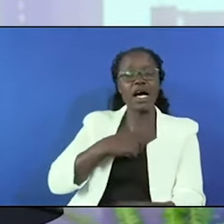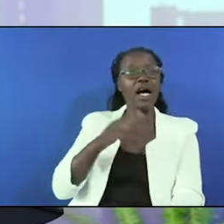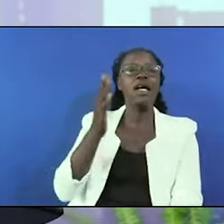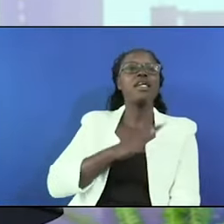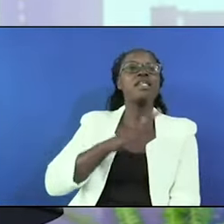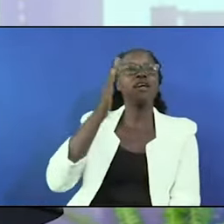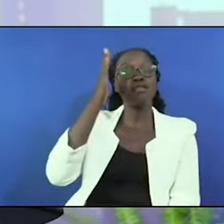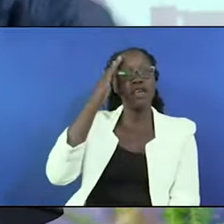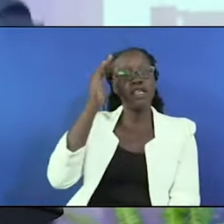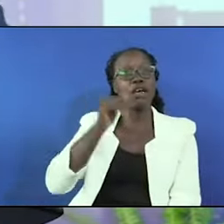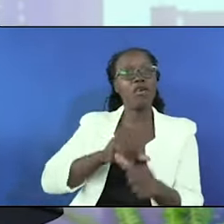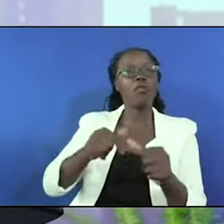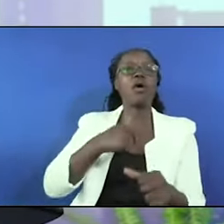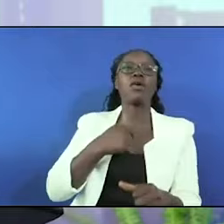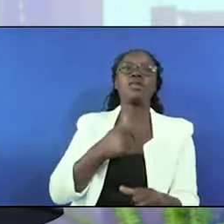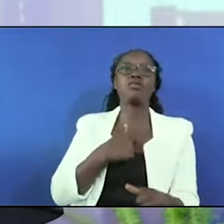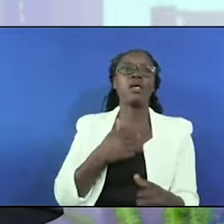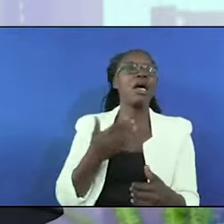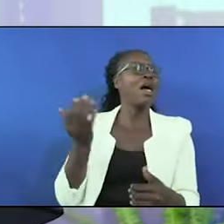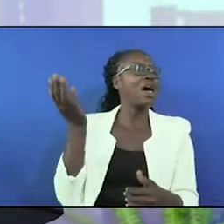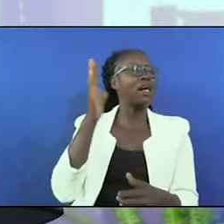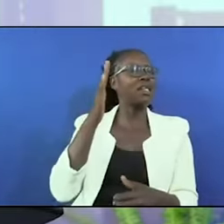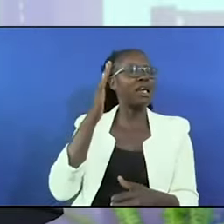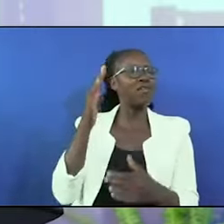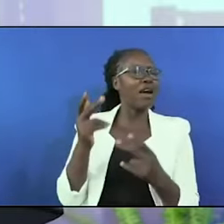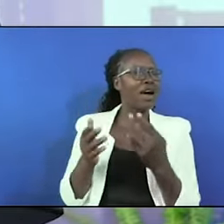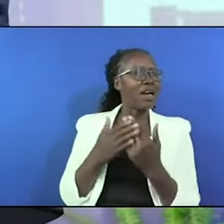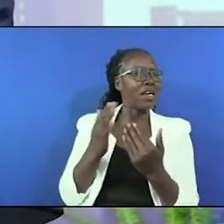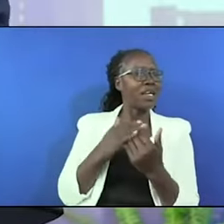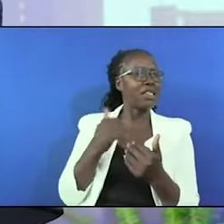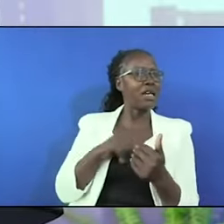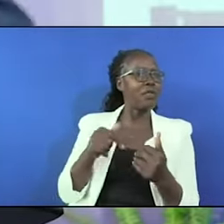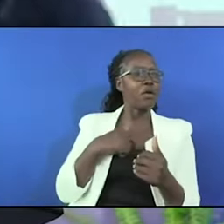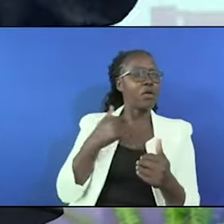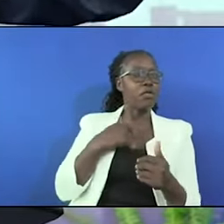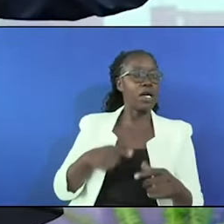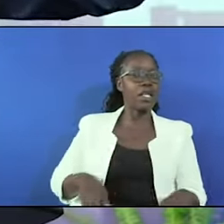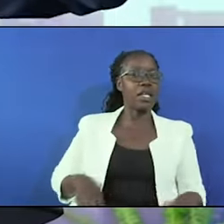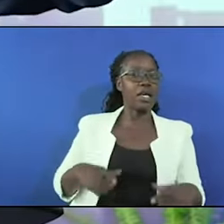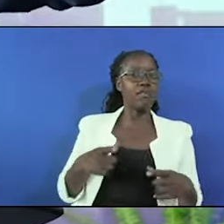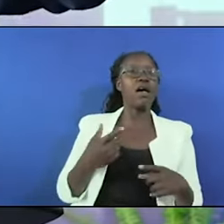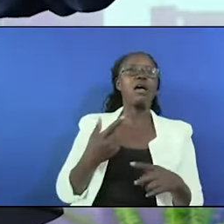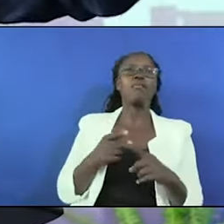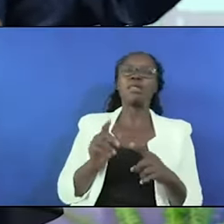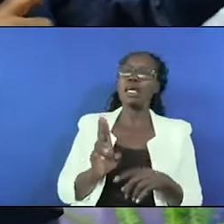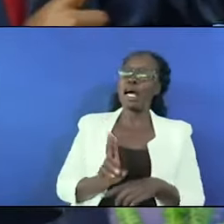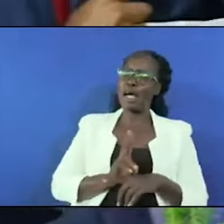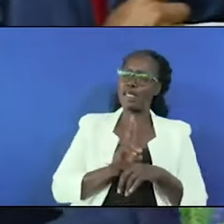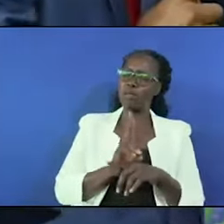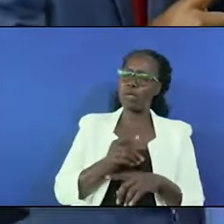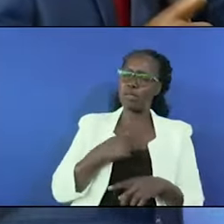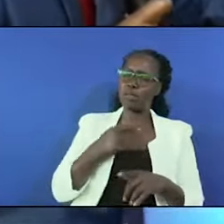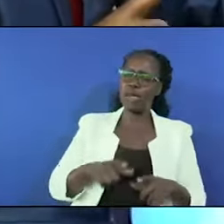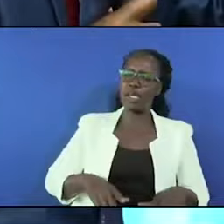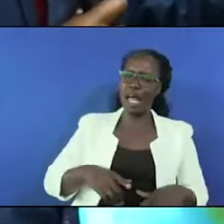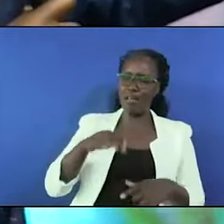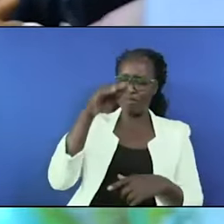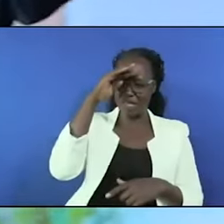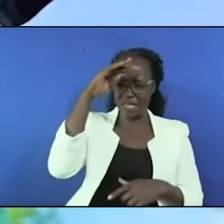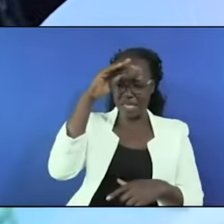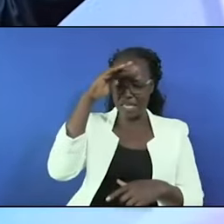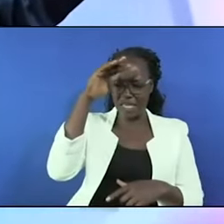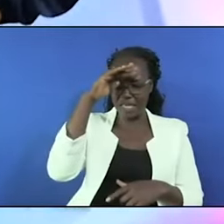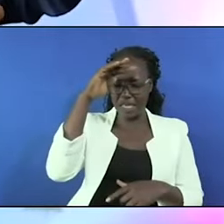not know about me. I did not care about my life. I had spent my life drinking